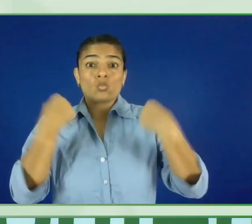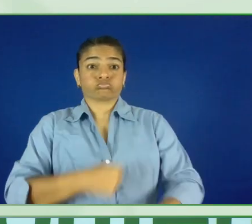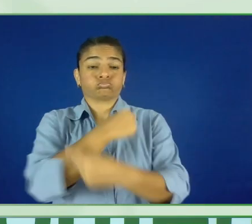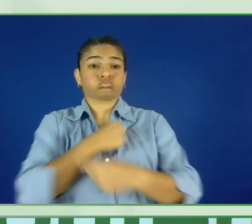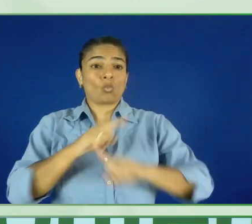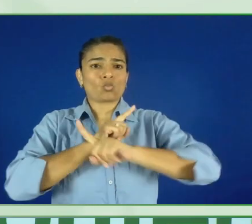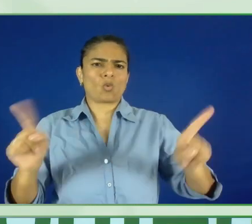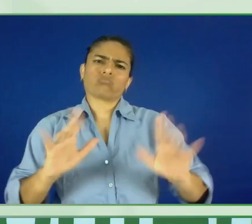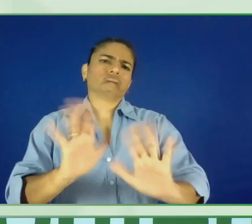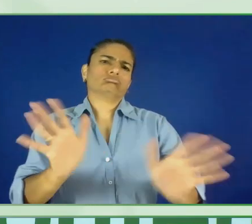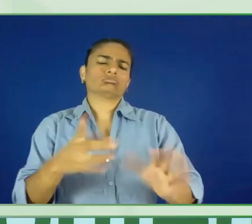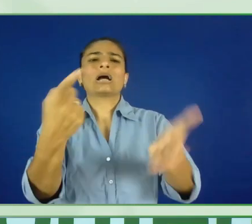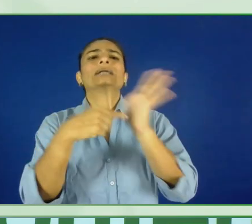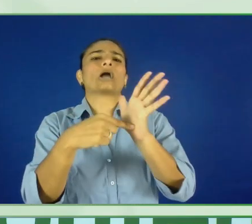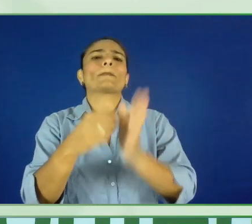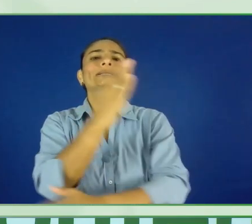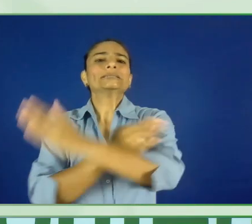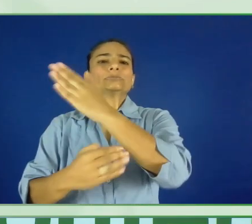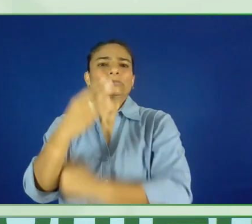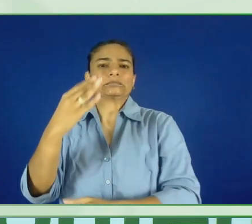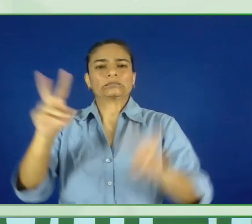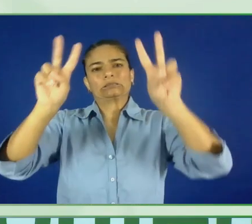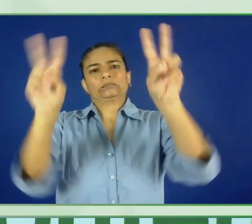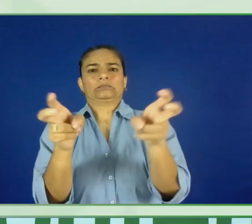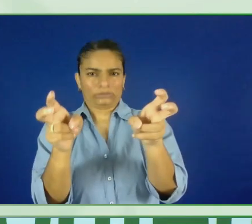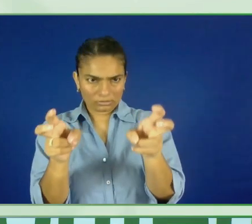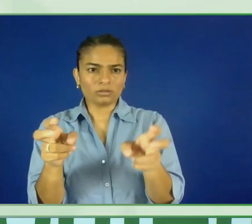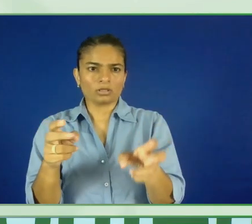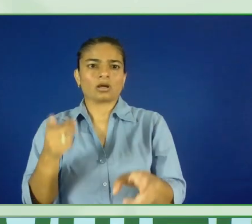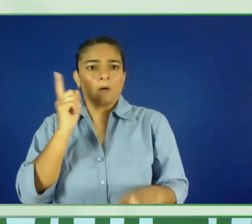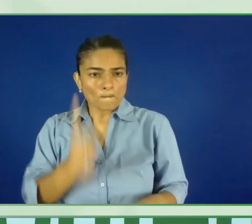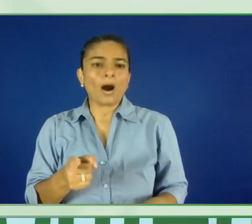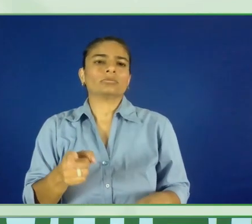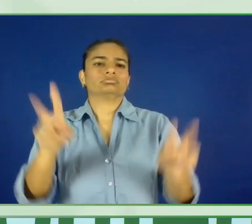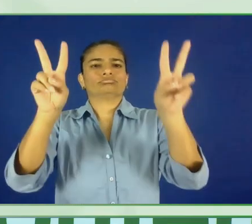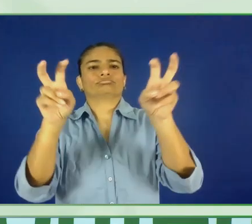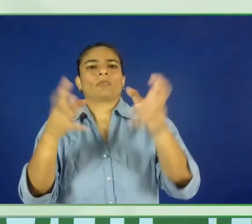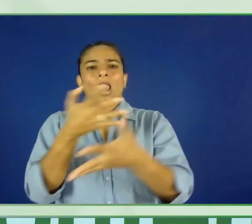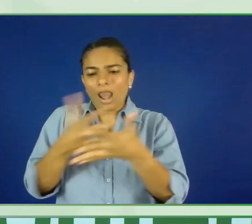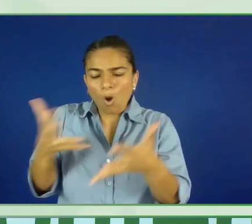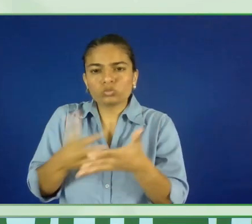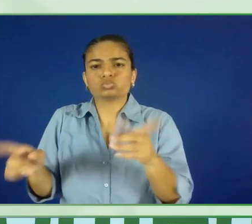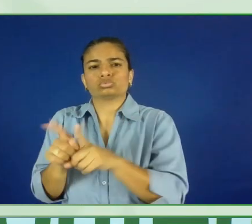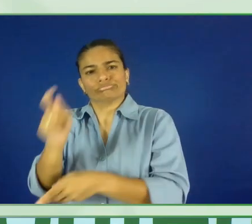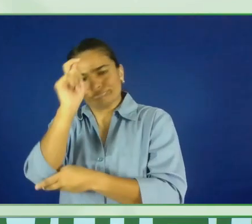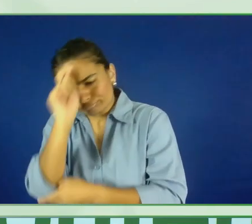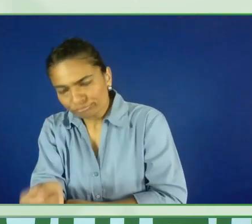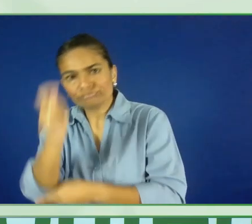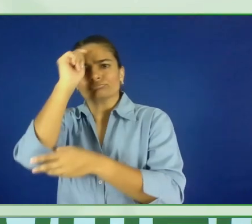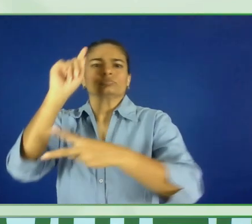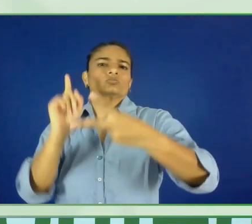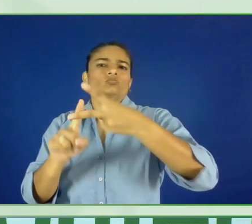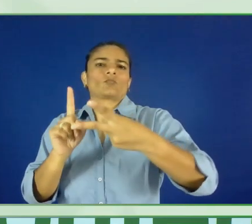with disabilities are not treated with pity. And those are all based on testing we've done and learned that those things can